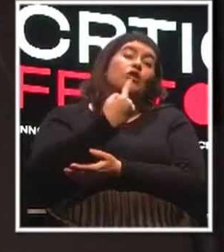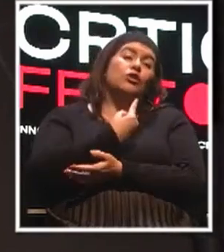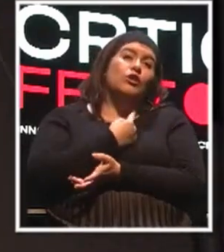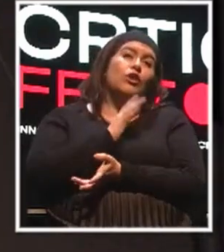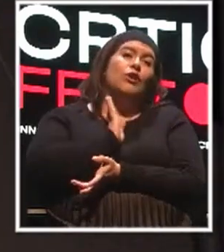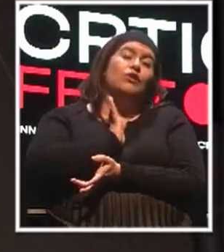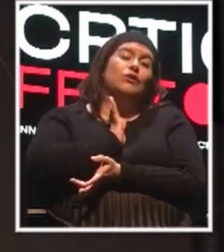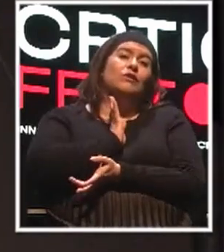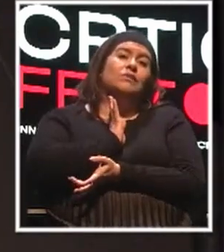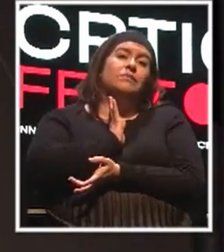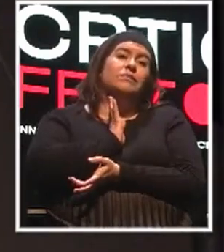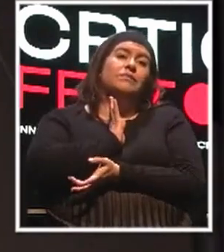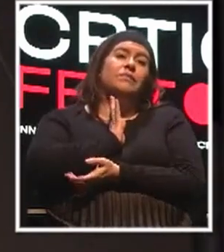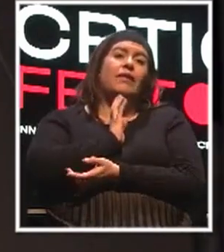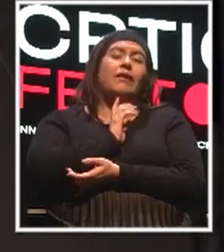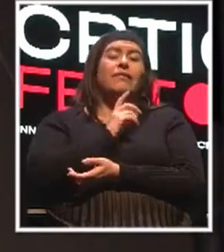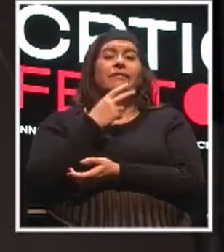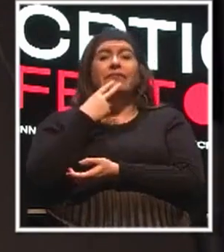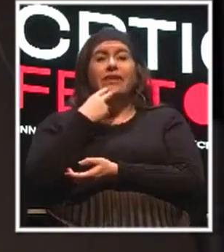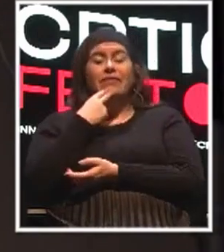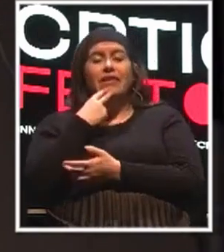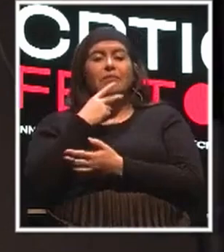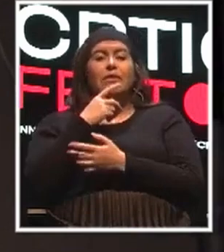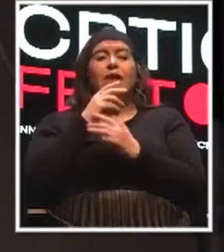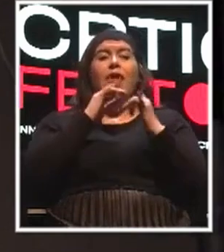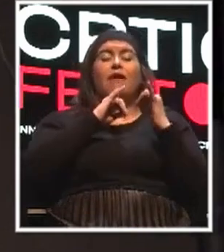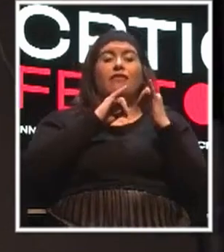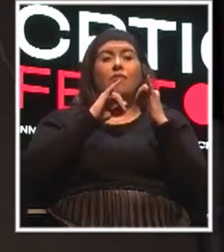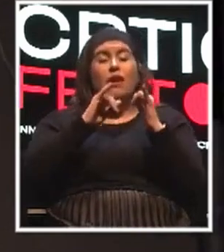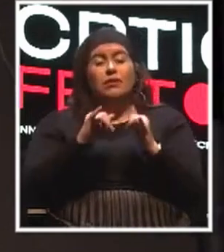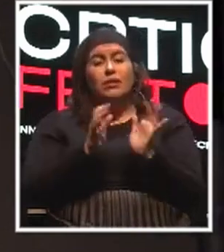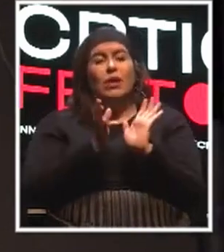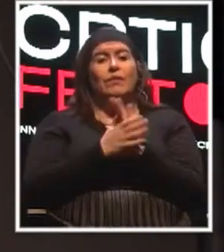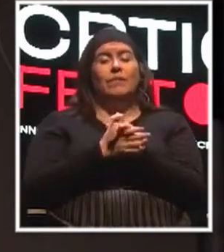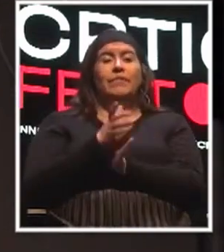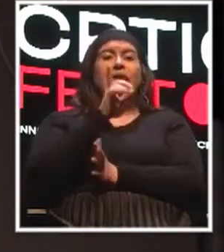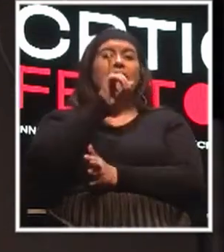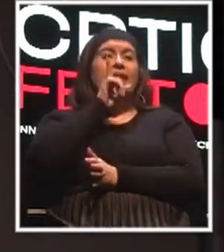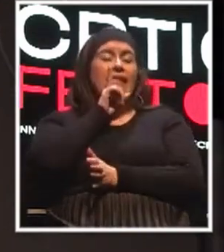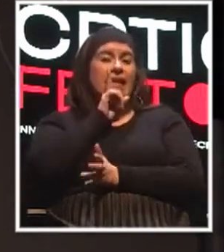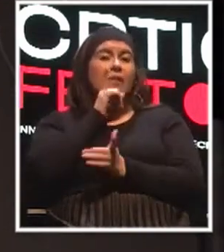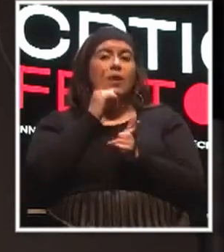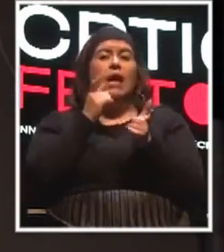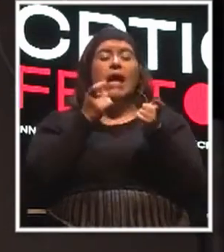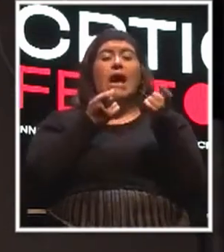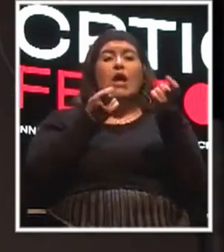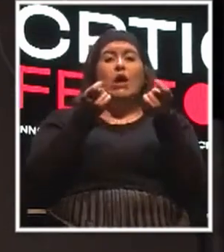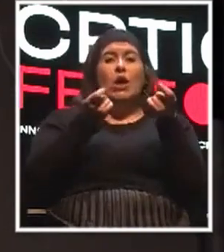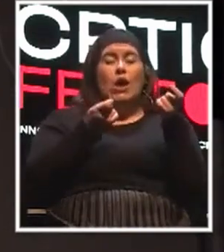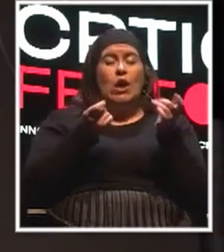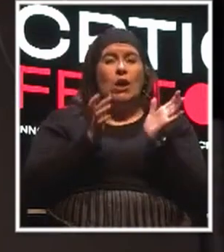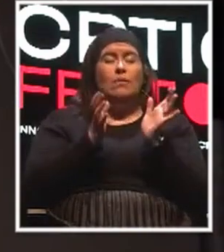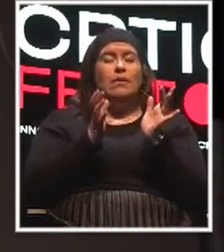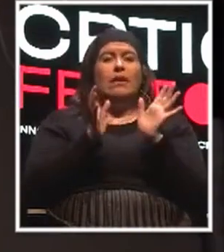information economy. We have a attention economy, right? And so it's an